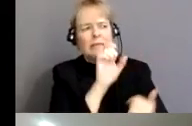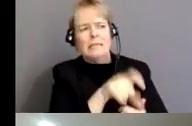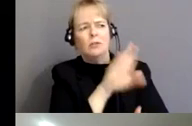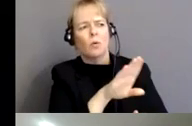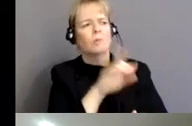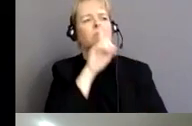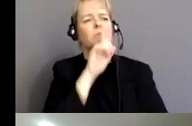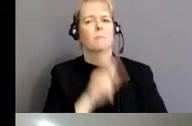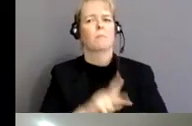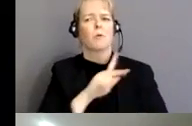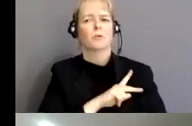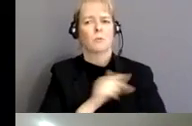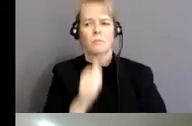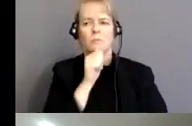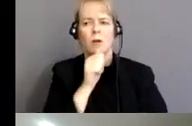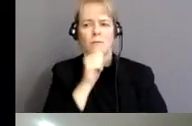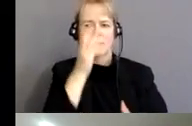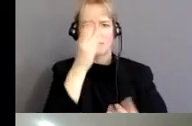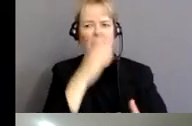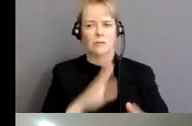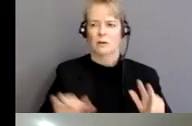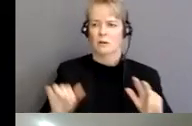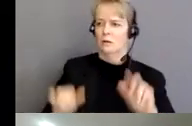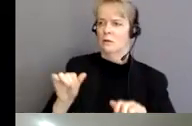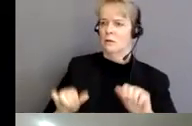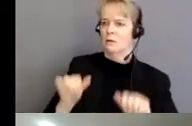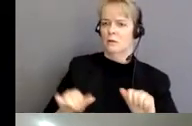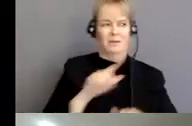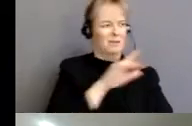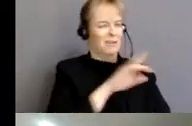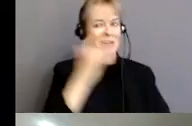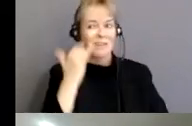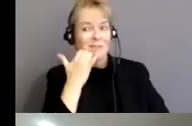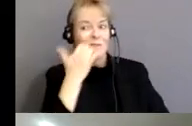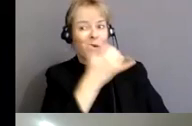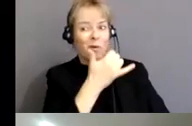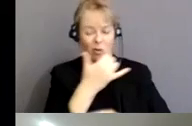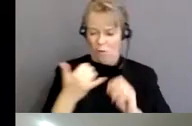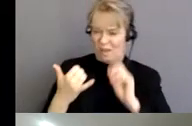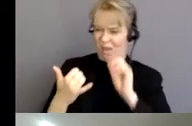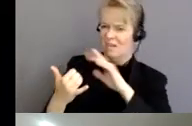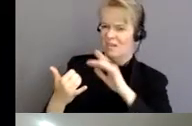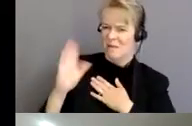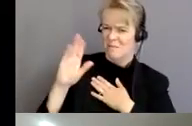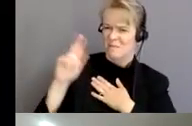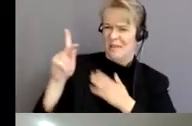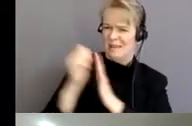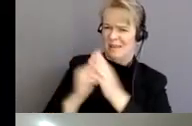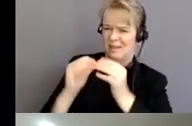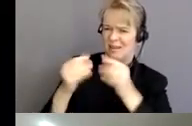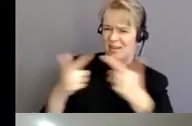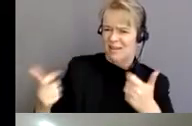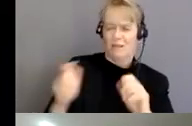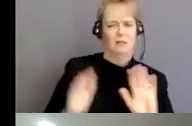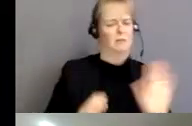information. We always recommend never give out your personal information over the phone or online unless you are